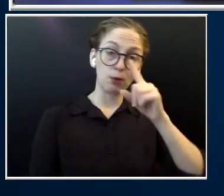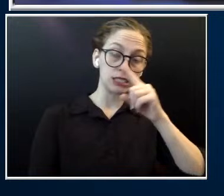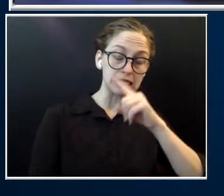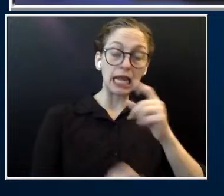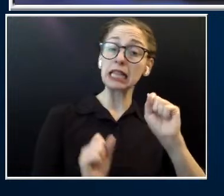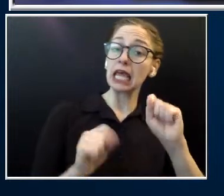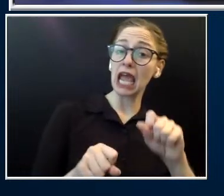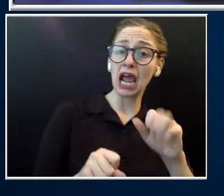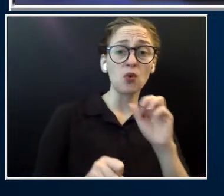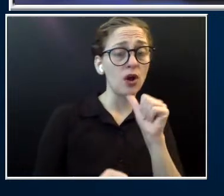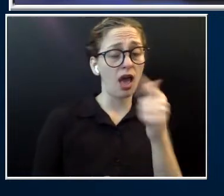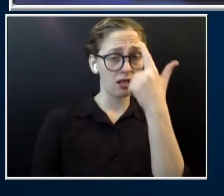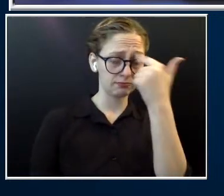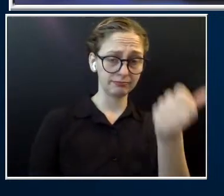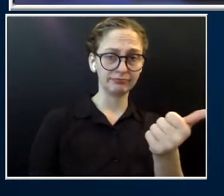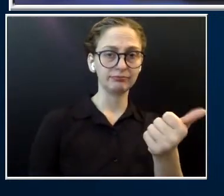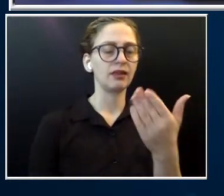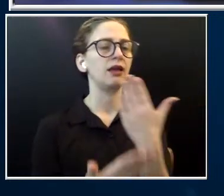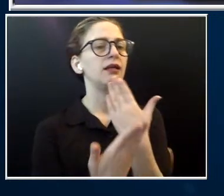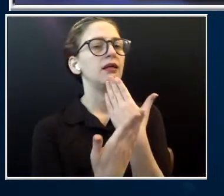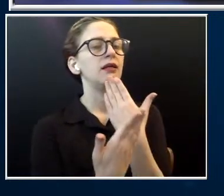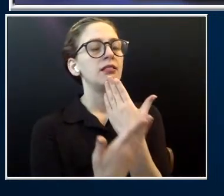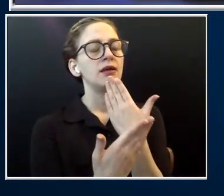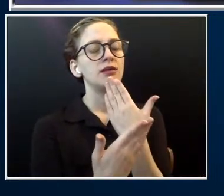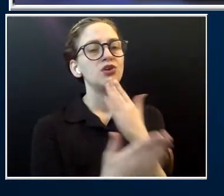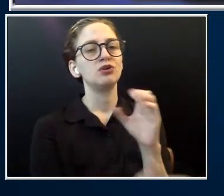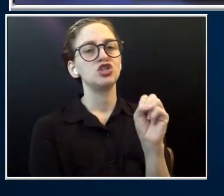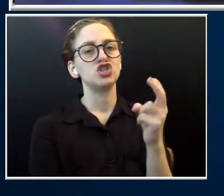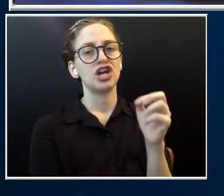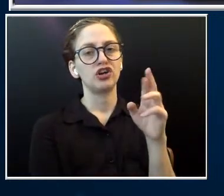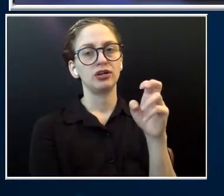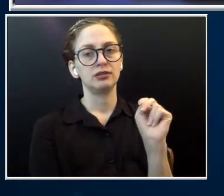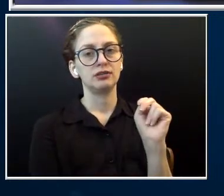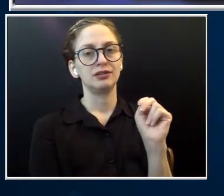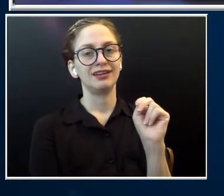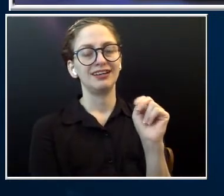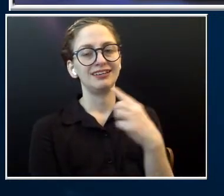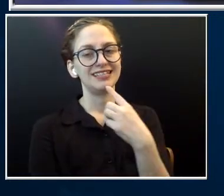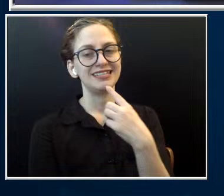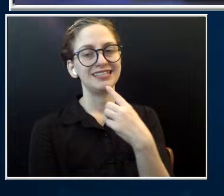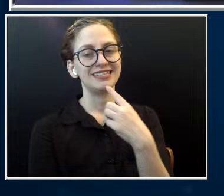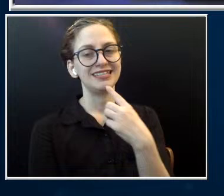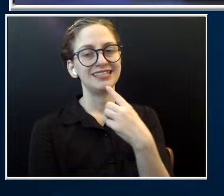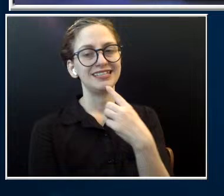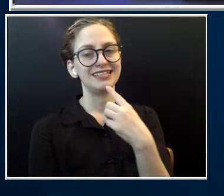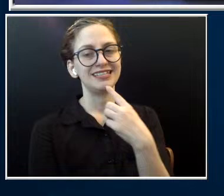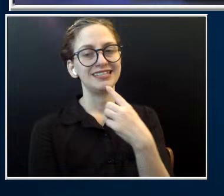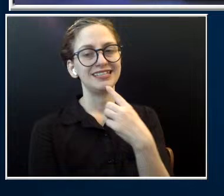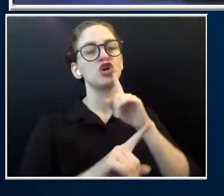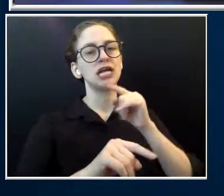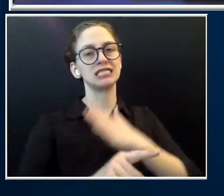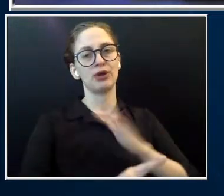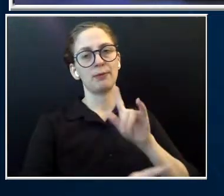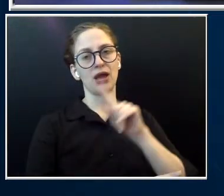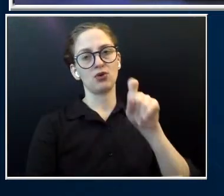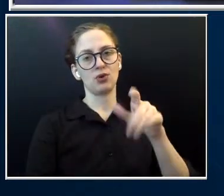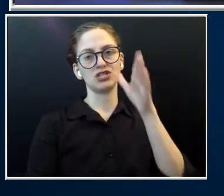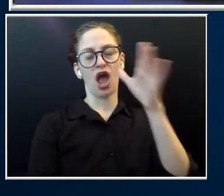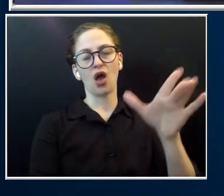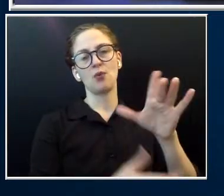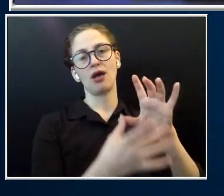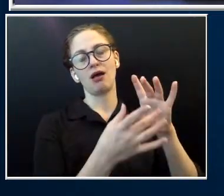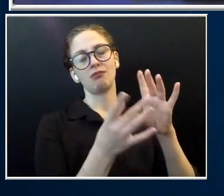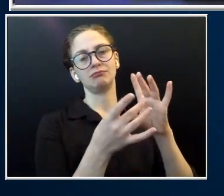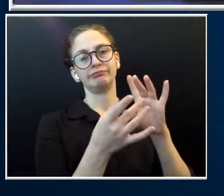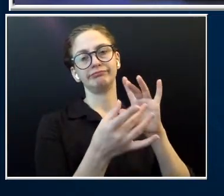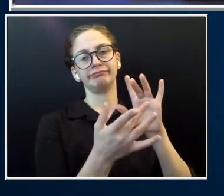Hey, just Jill. a thank you from Sharon. She said, thank you so much for answering my question. I'll get in touch with a genetic counselor, and I